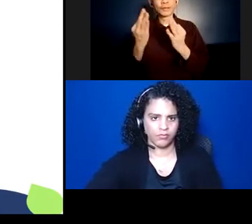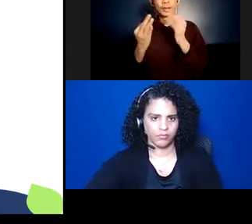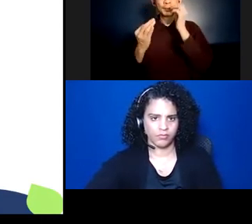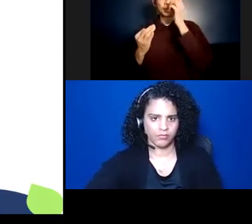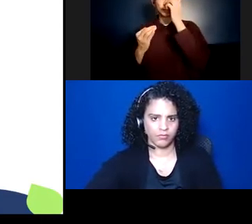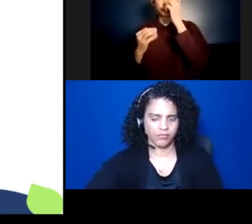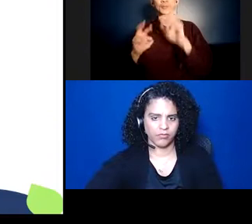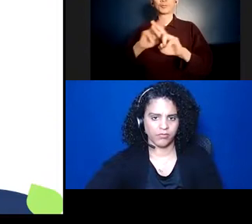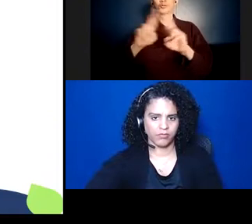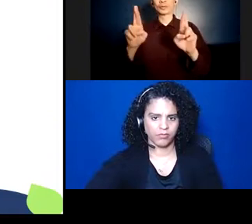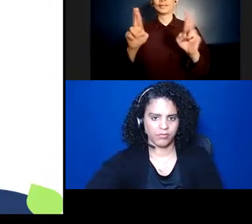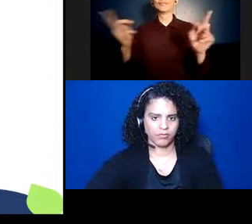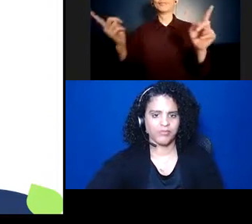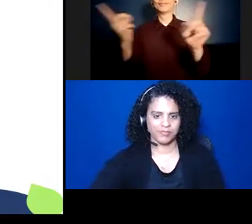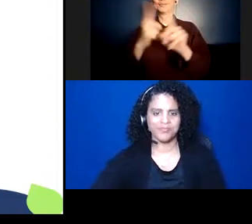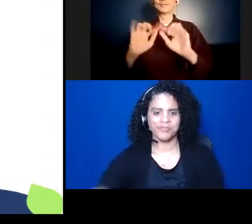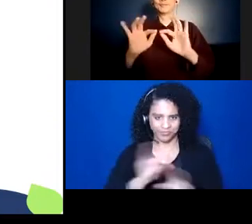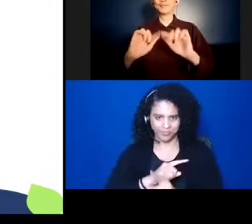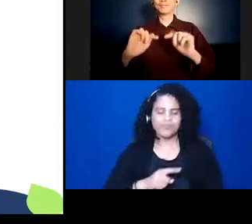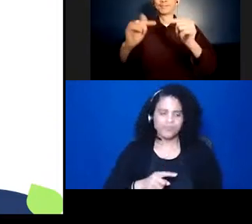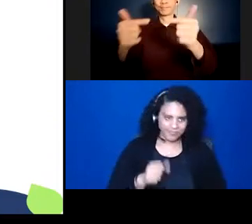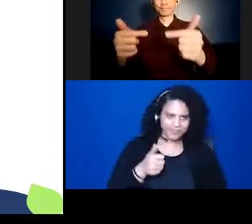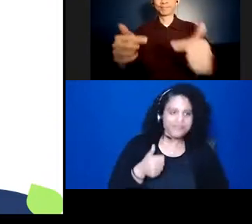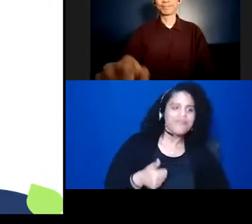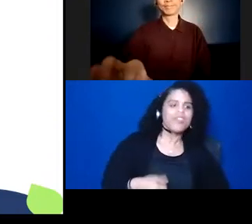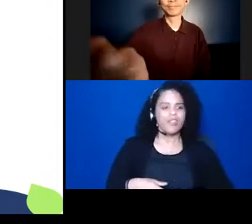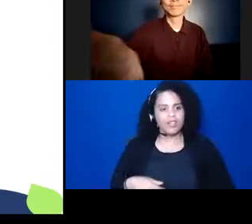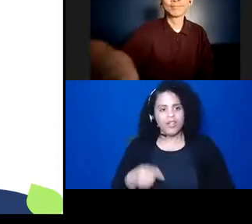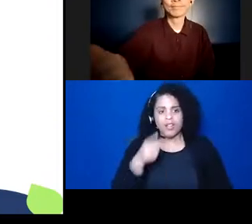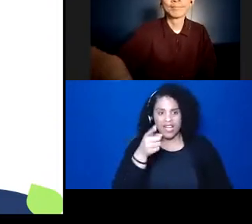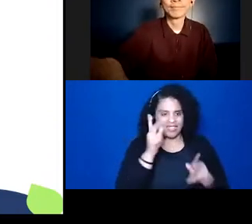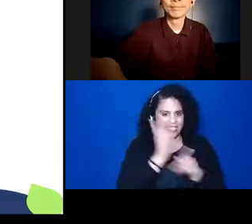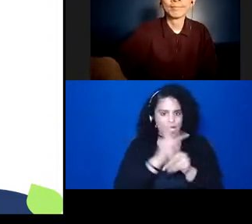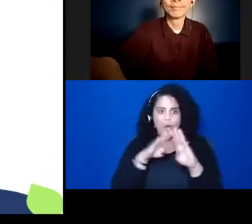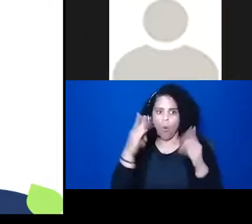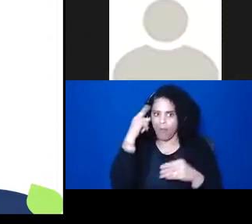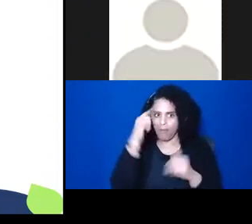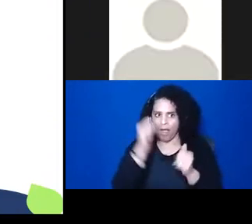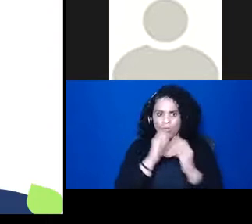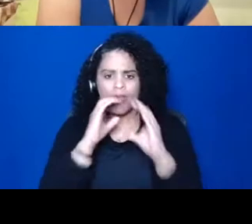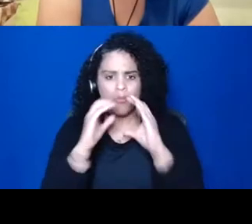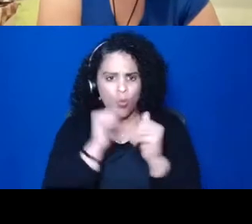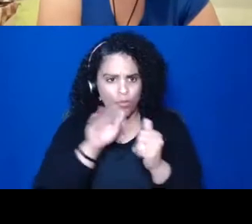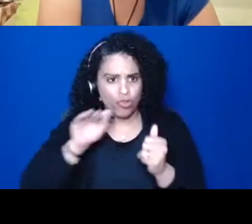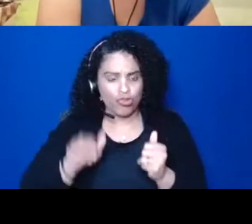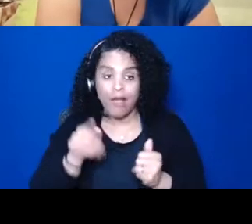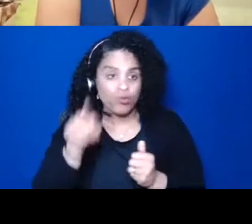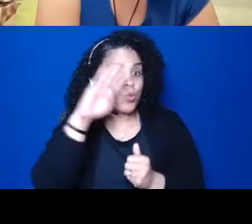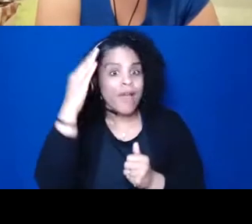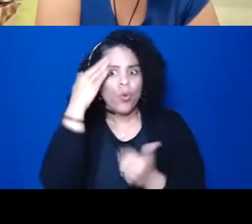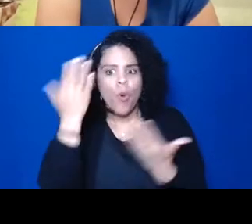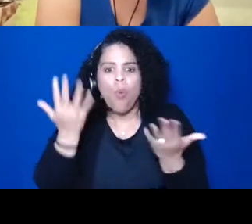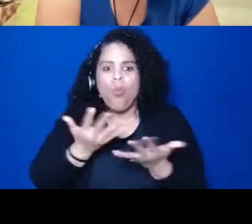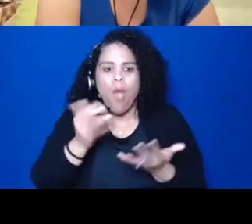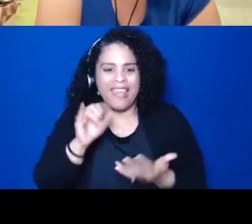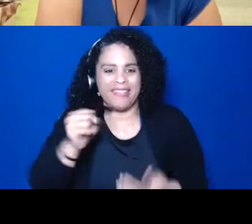be keep an open mind about language and communication for your child. You never know what is going to be beneficial.